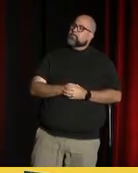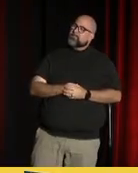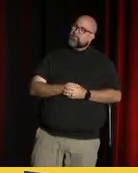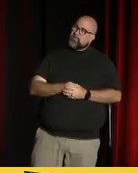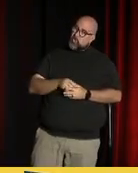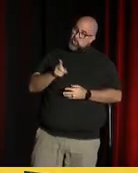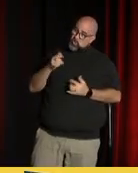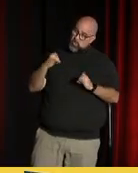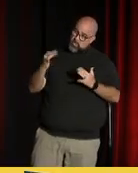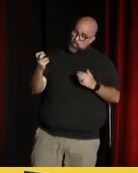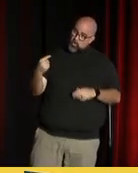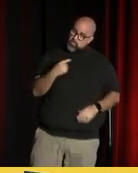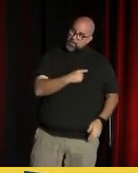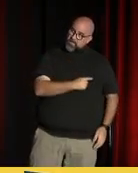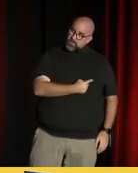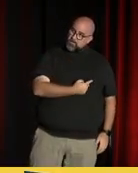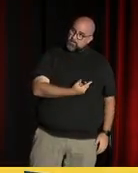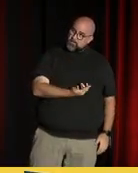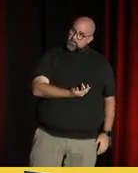"Do you still want to come in?"